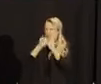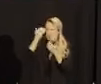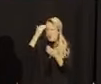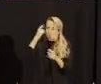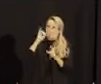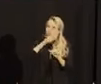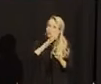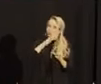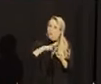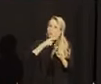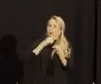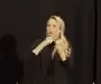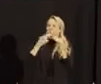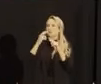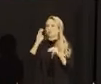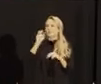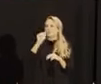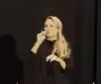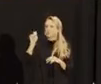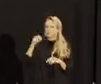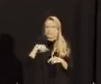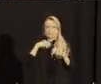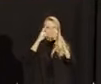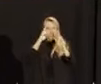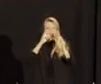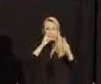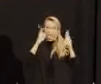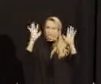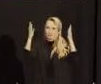were so honored to have her